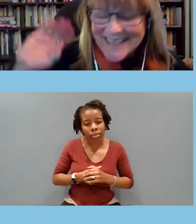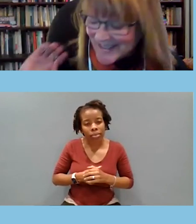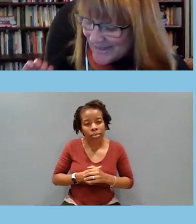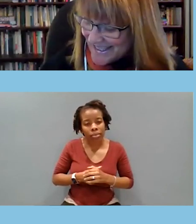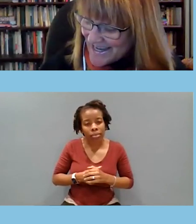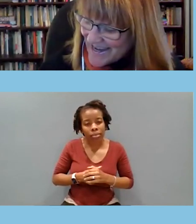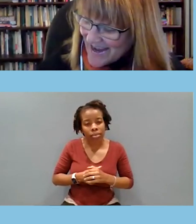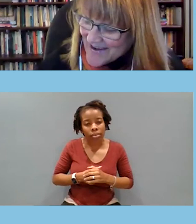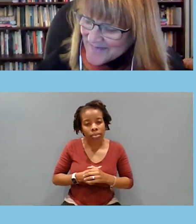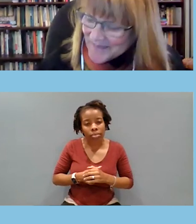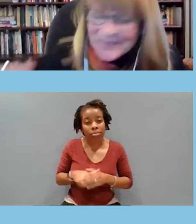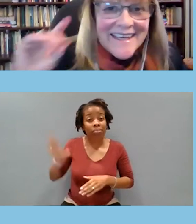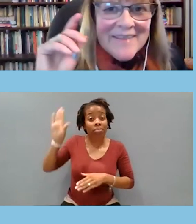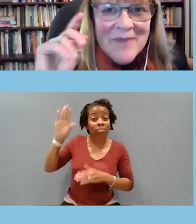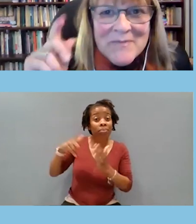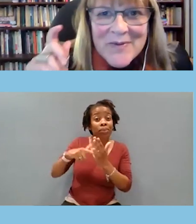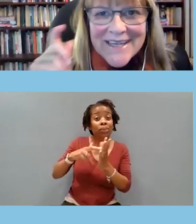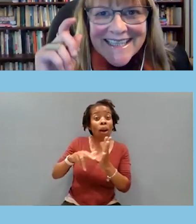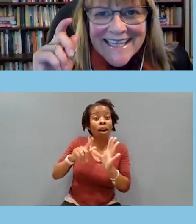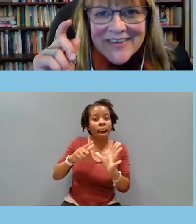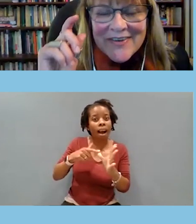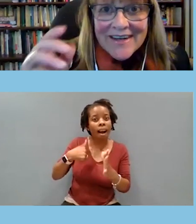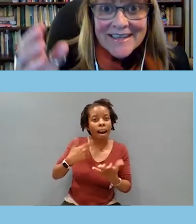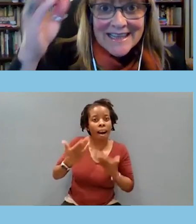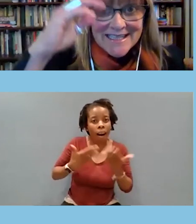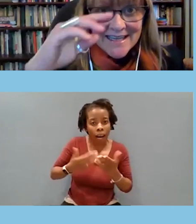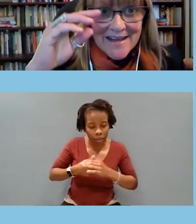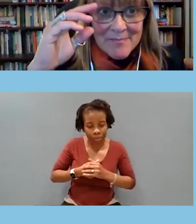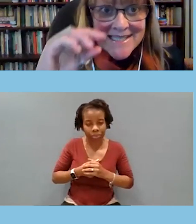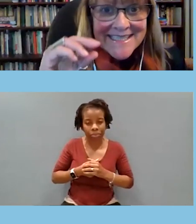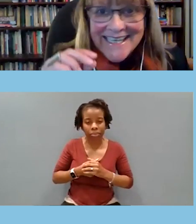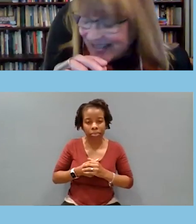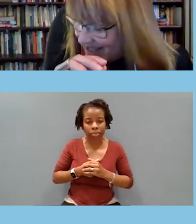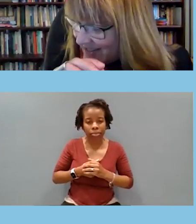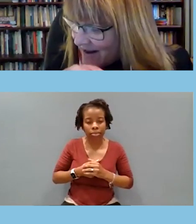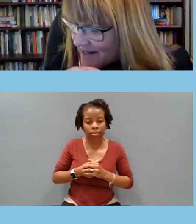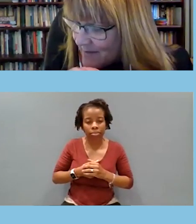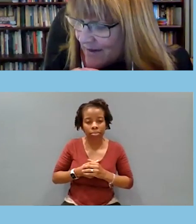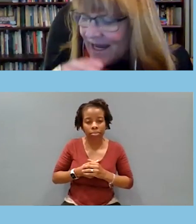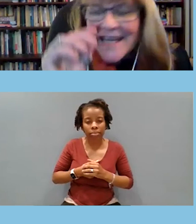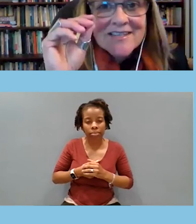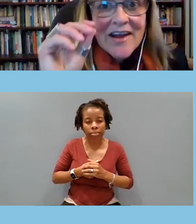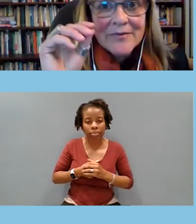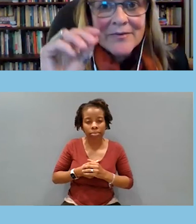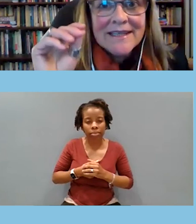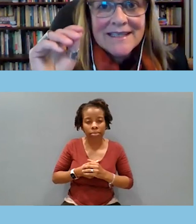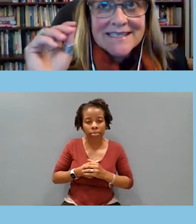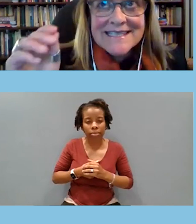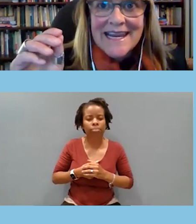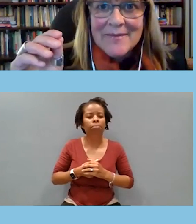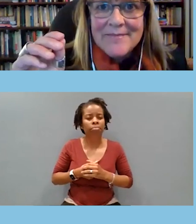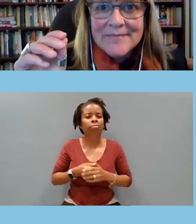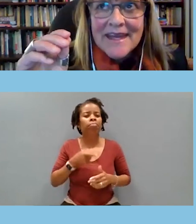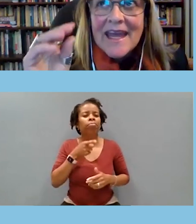Louise, it's Tanya speaking. At one point in your presentation, you talked about it's not really